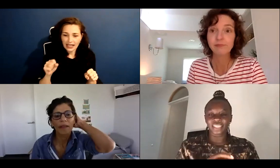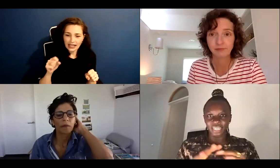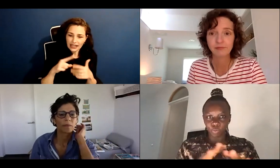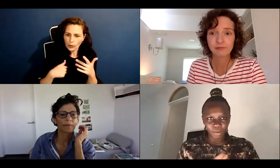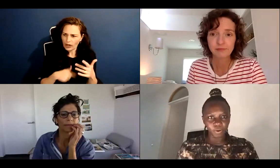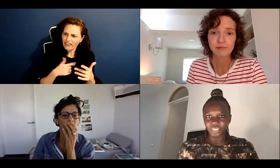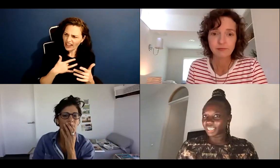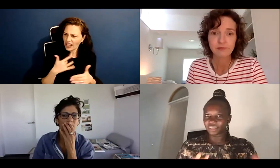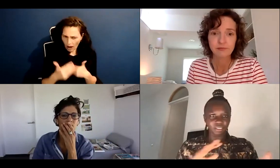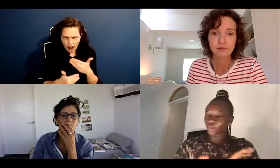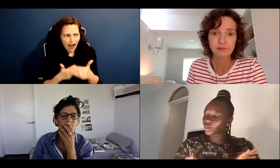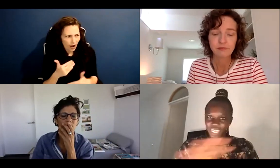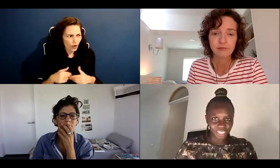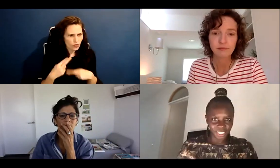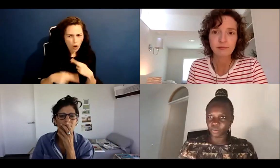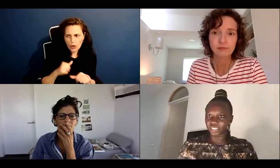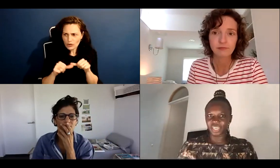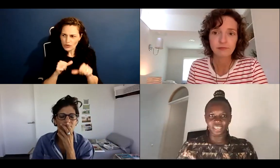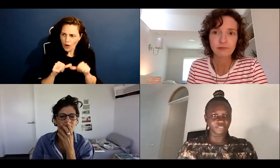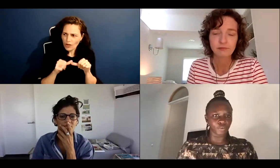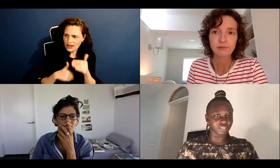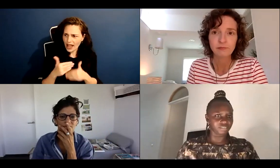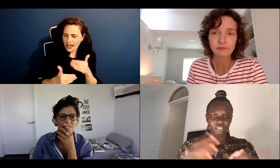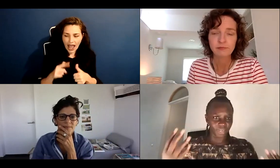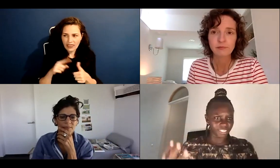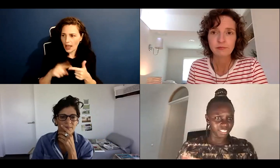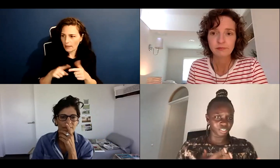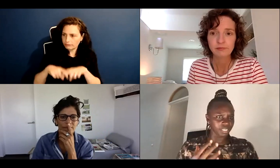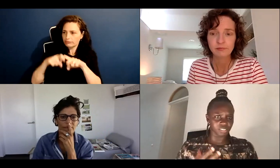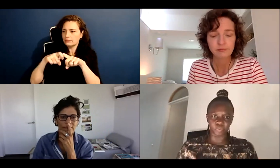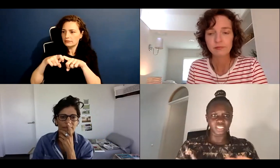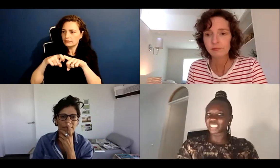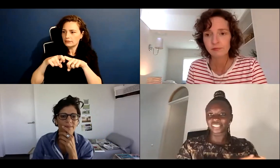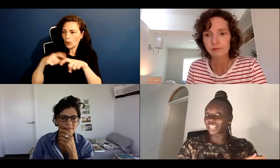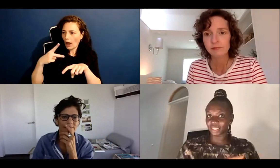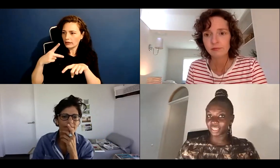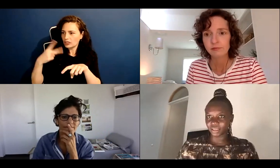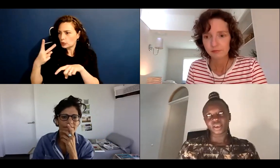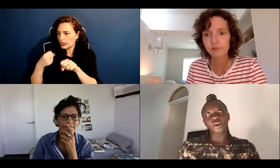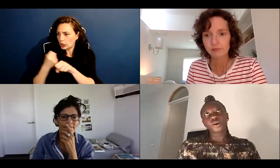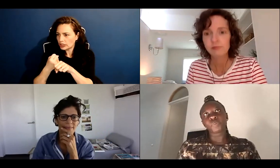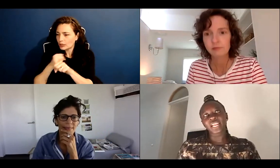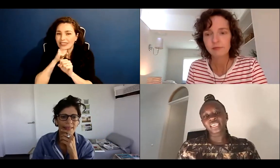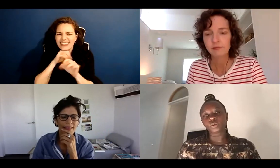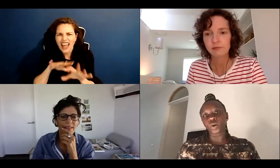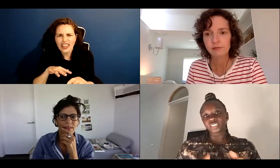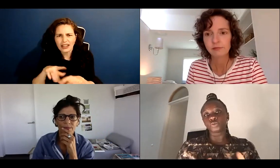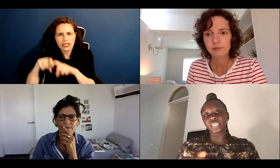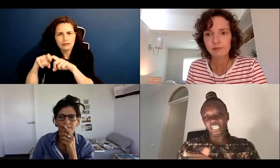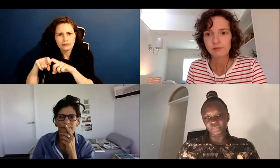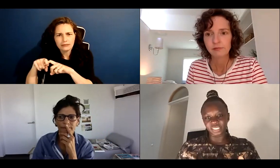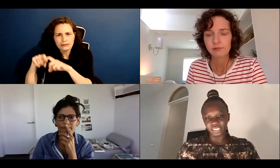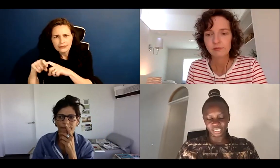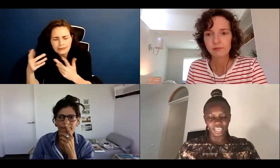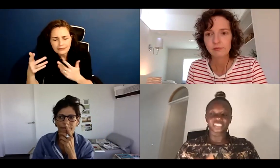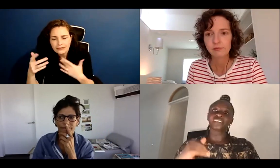And then at one point, like there was nothing. It was like for, you know, a year, 2 years, just nothing. But I think what really